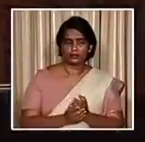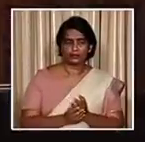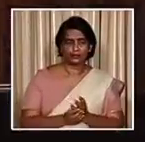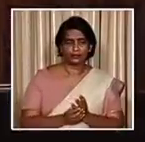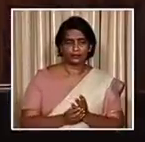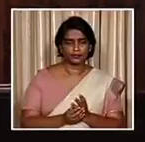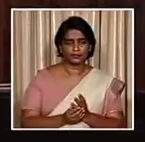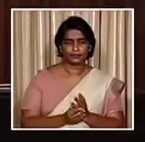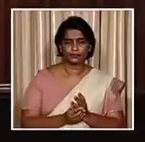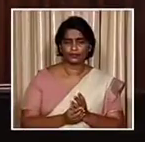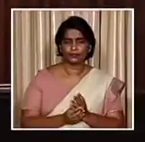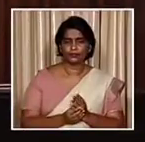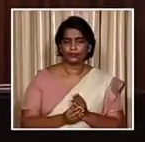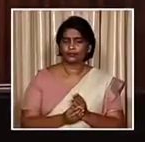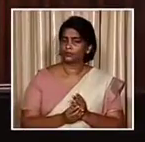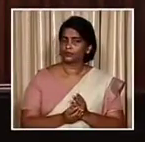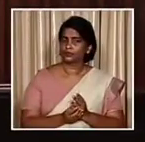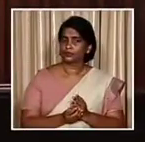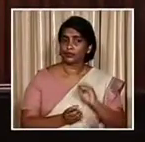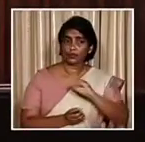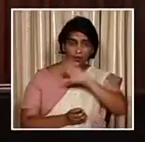work.